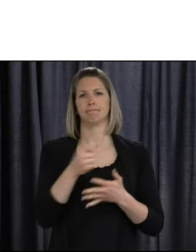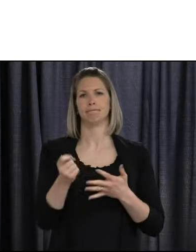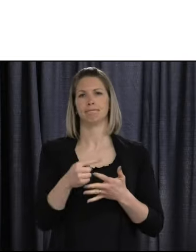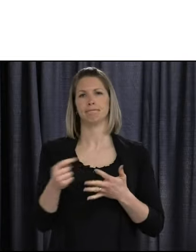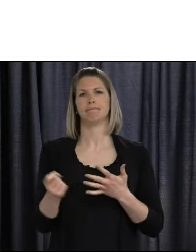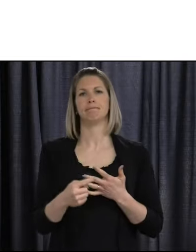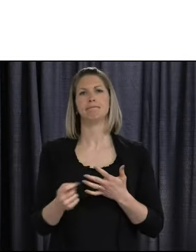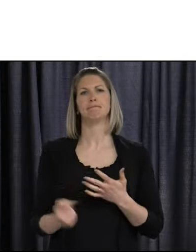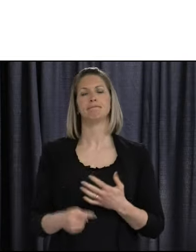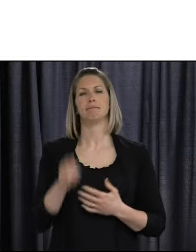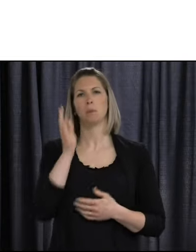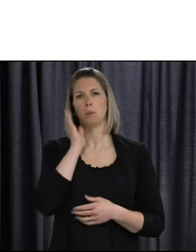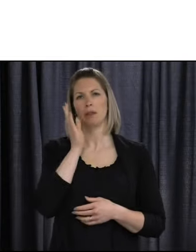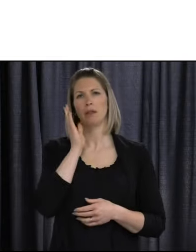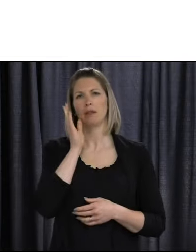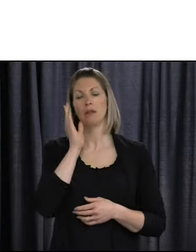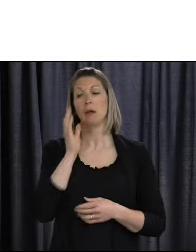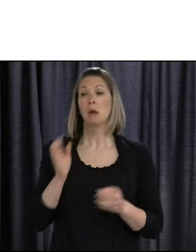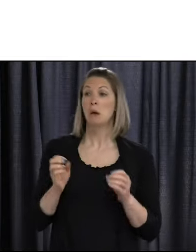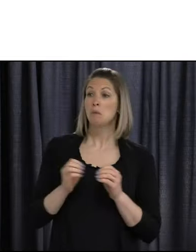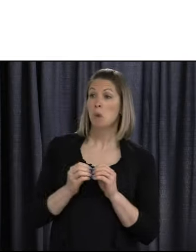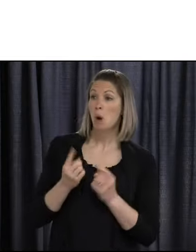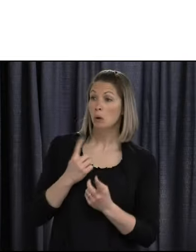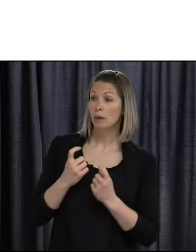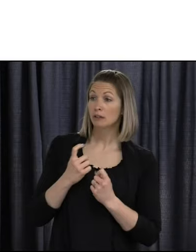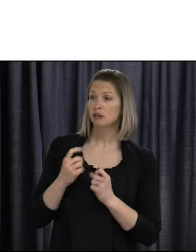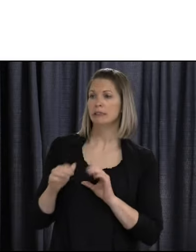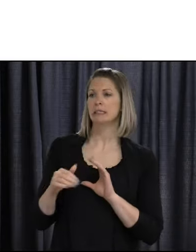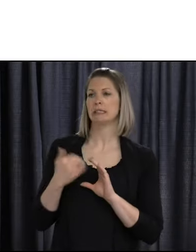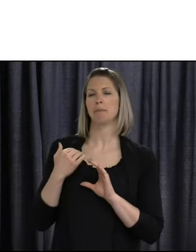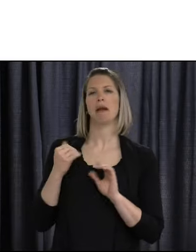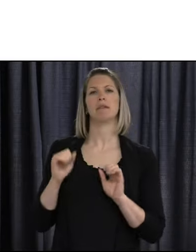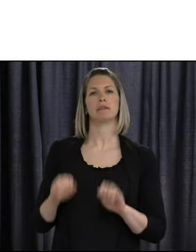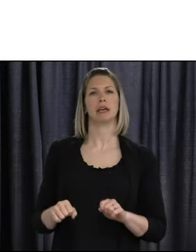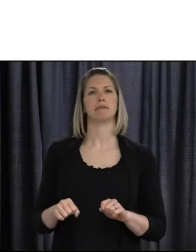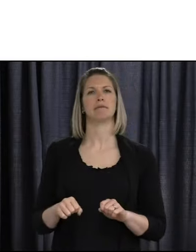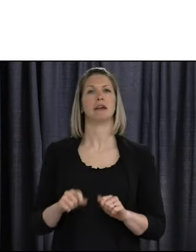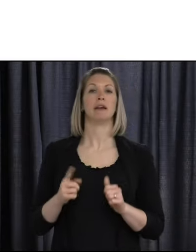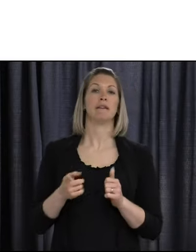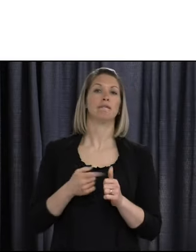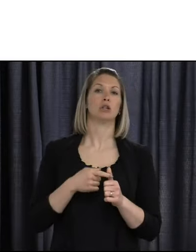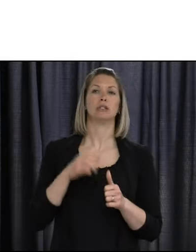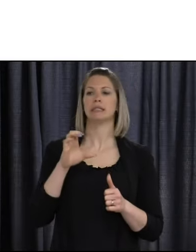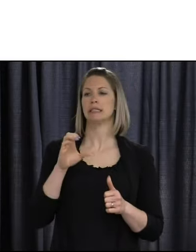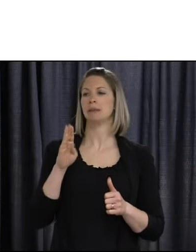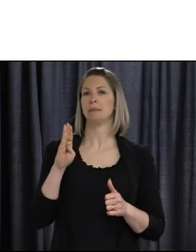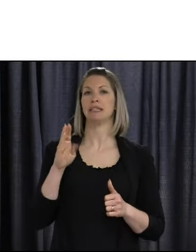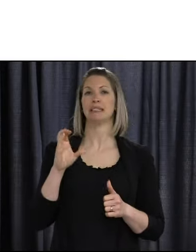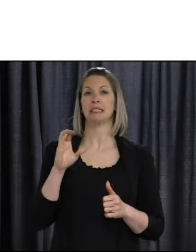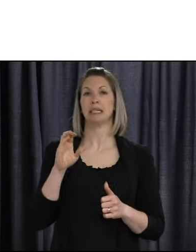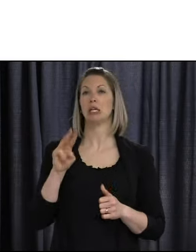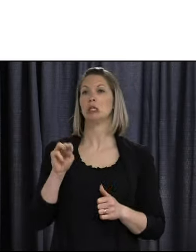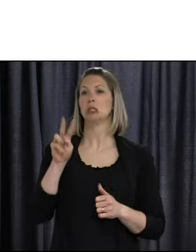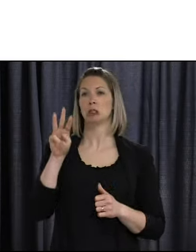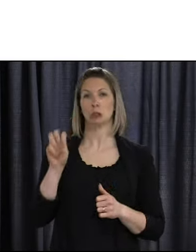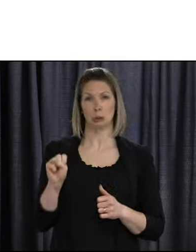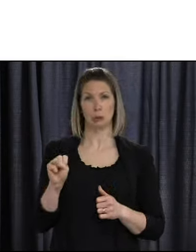and further questions can be emailed. Our first questions today are from Peter Cowan of CBC News. Please go